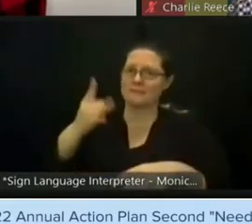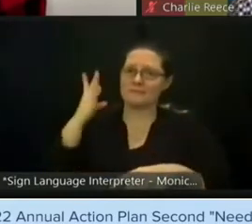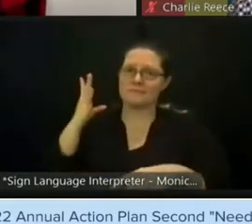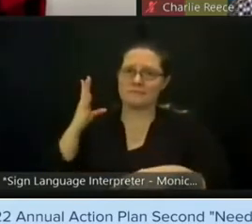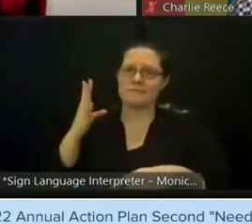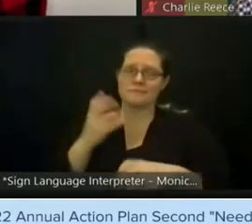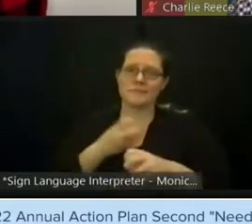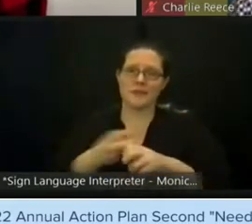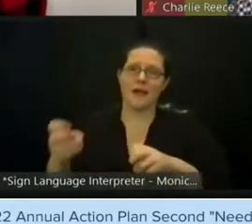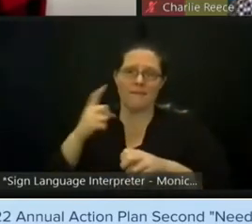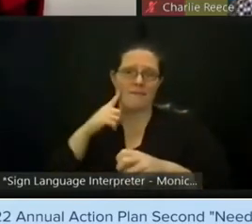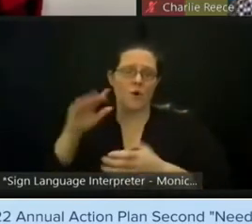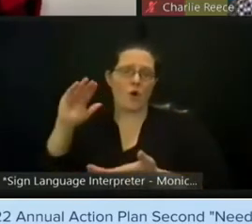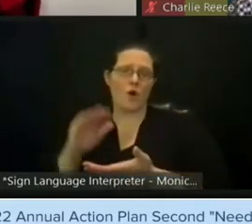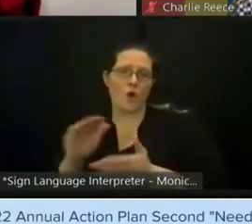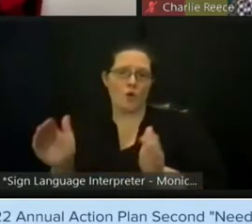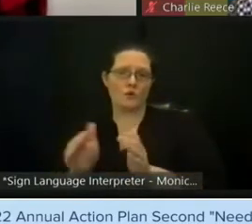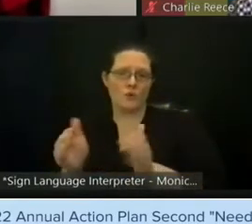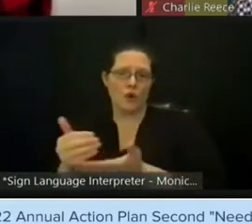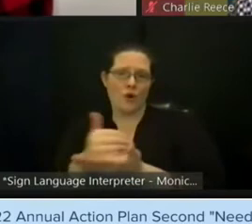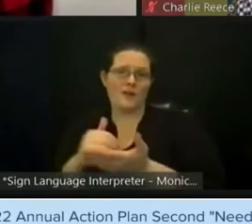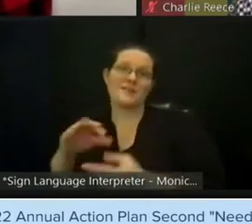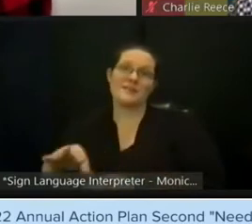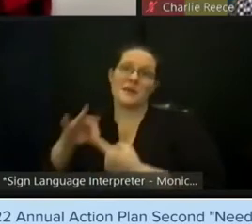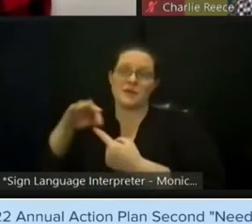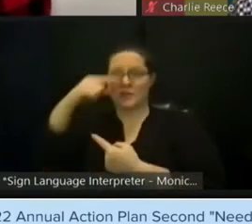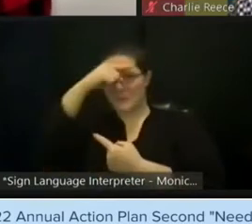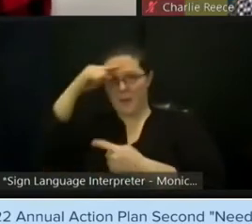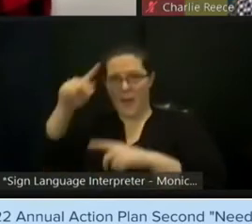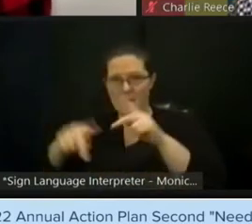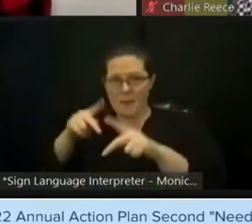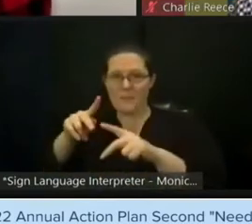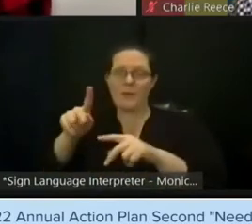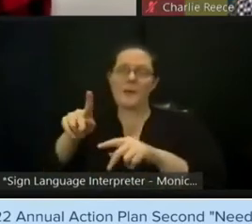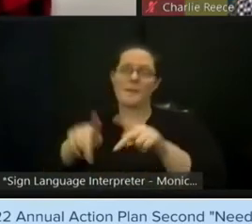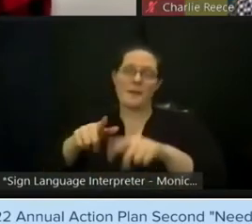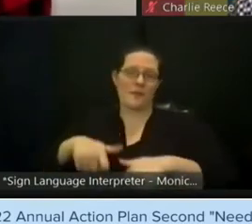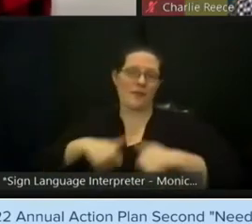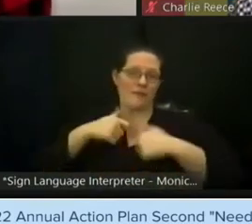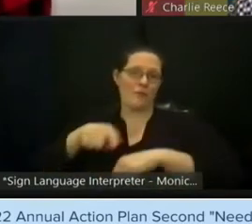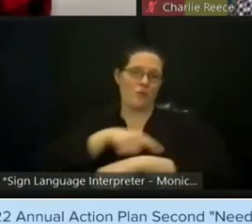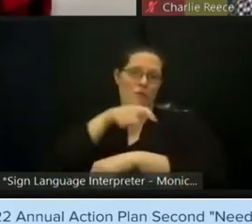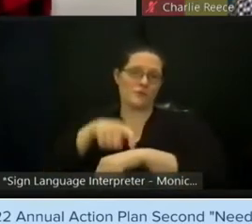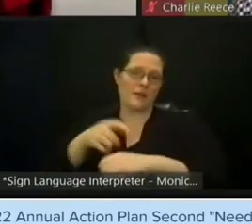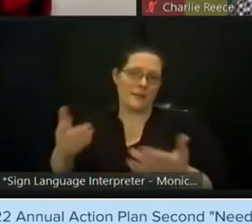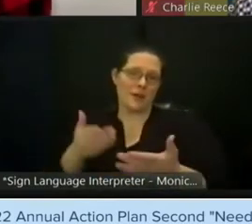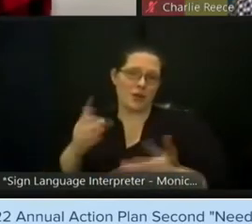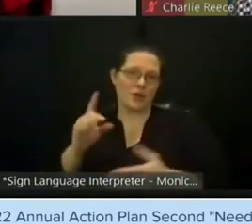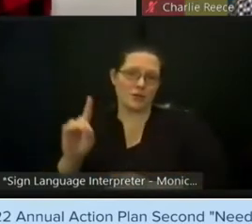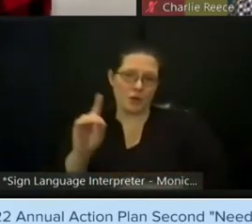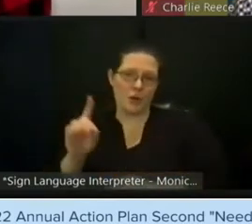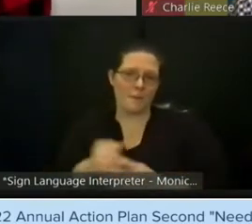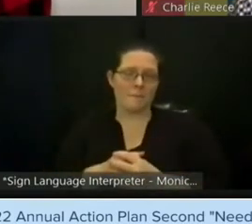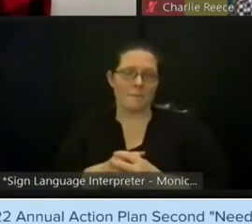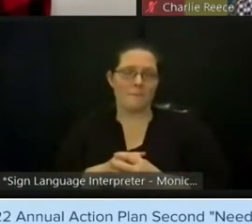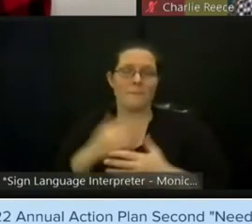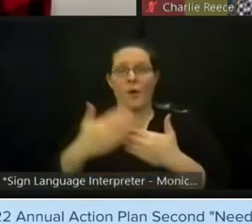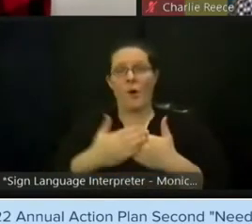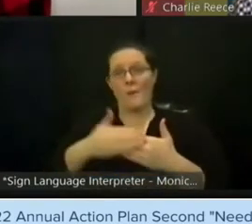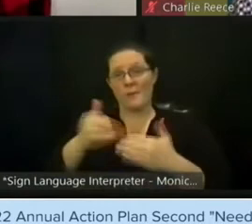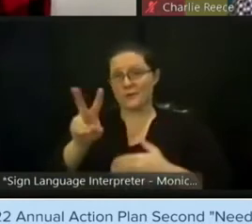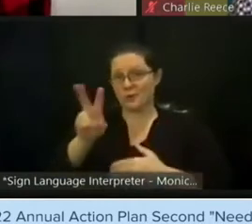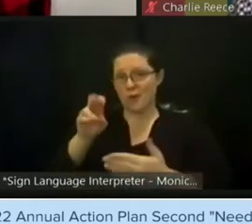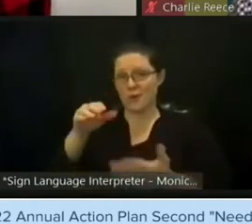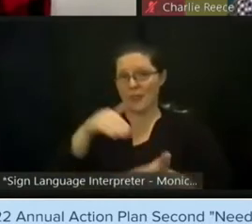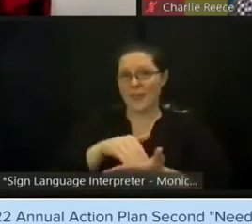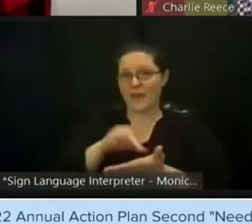most low-income people, and especially Black people and longtime residents of Durham, with almost 200,000 evictions